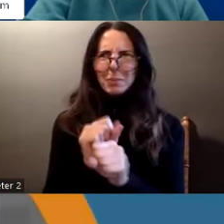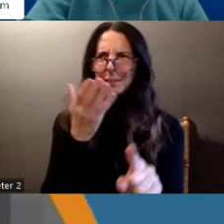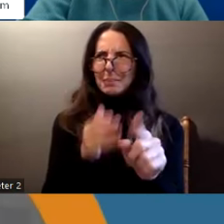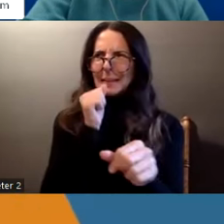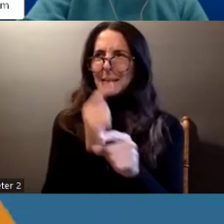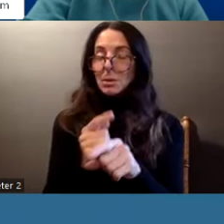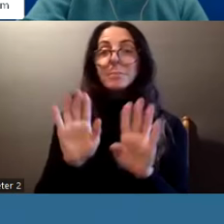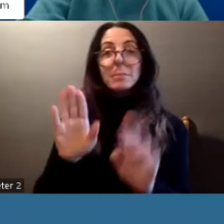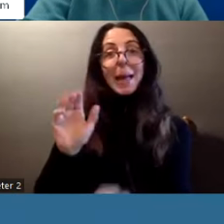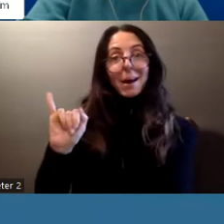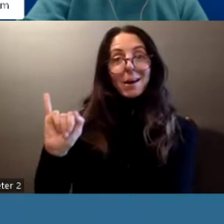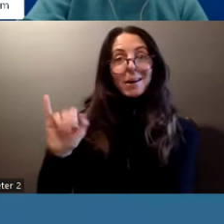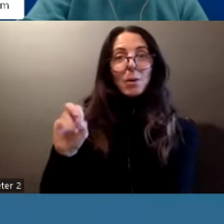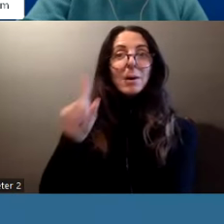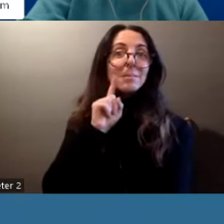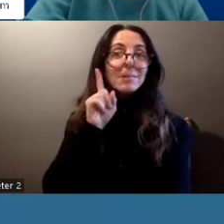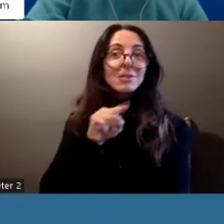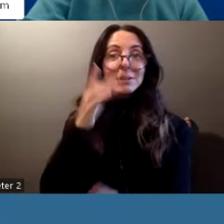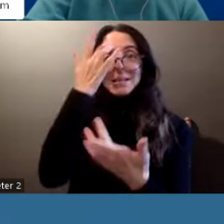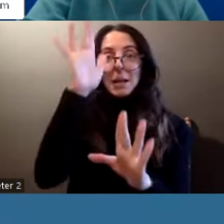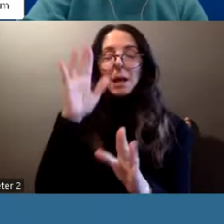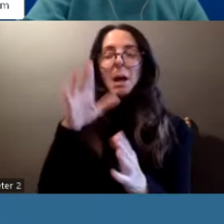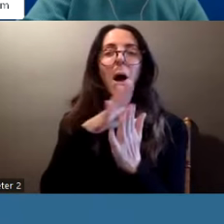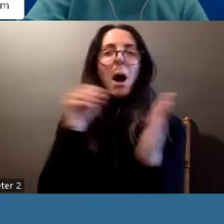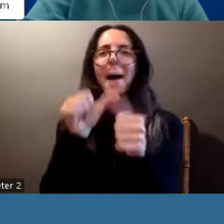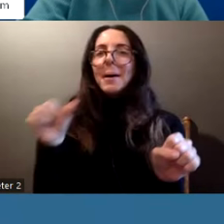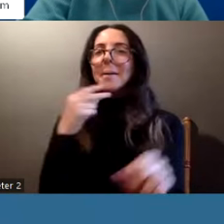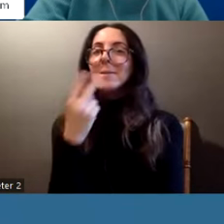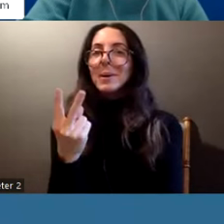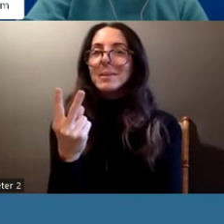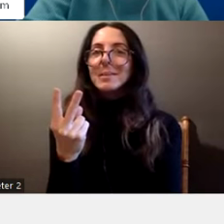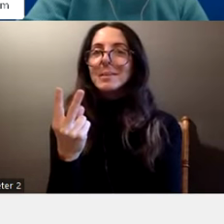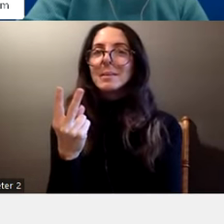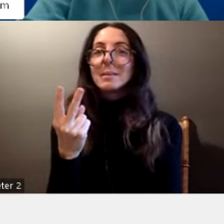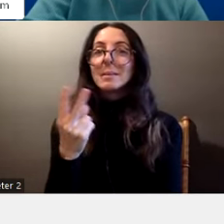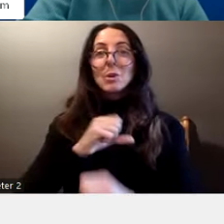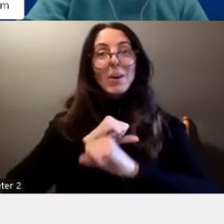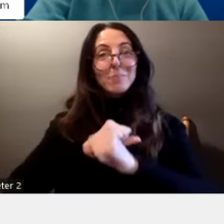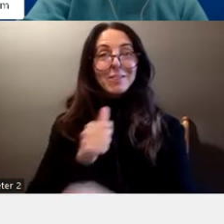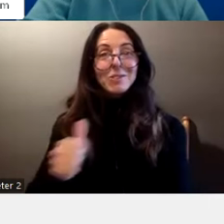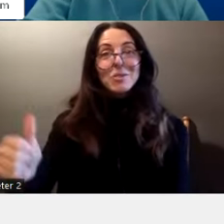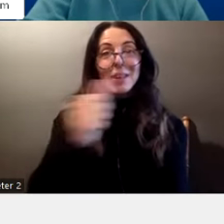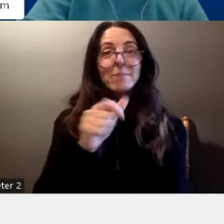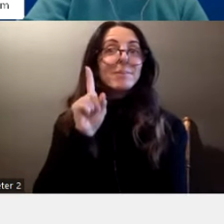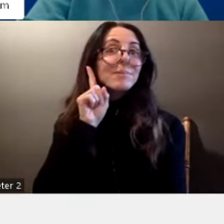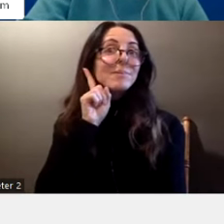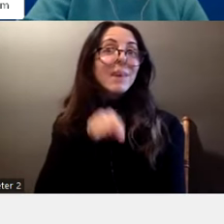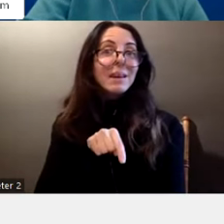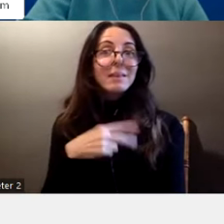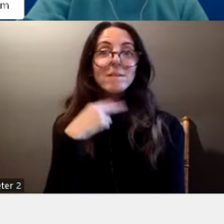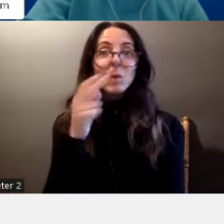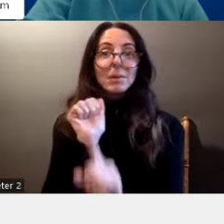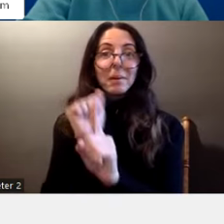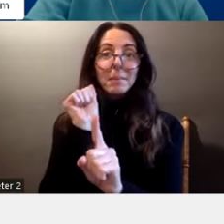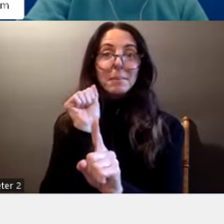anyone's voice. Protect yourself from fake voice scams. If someone says they're a family member in